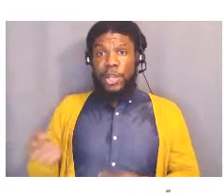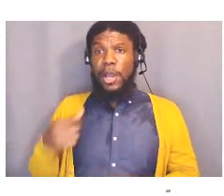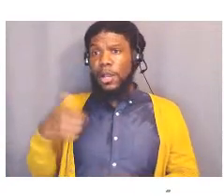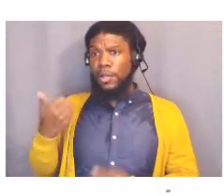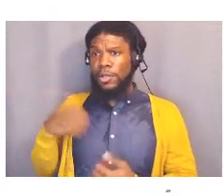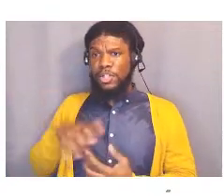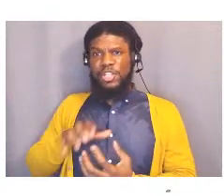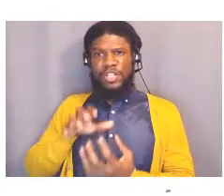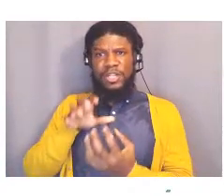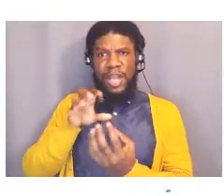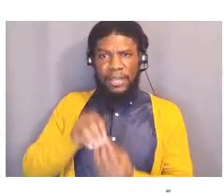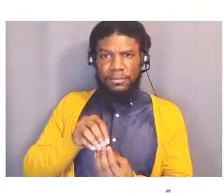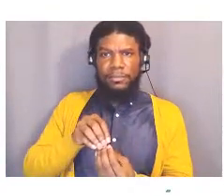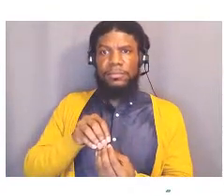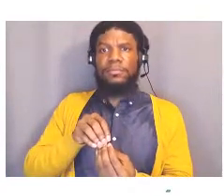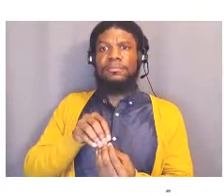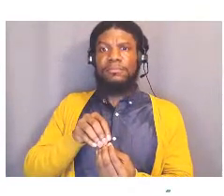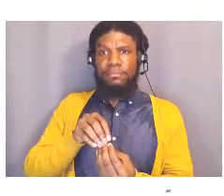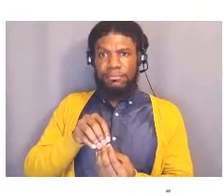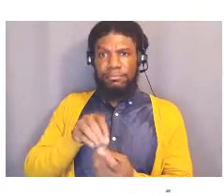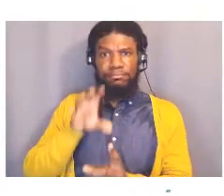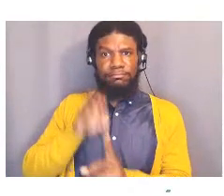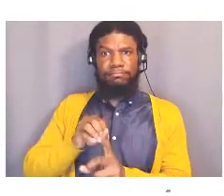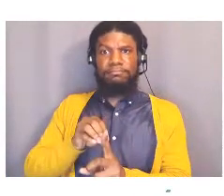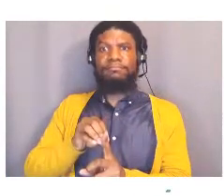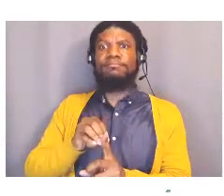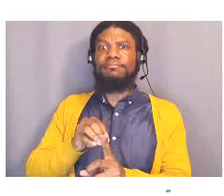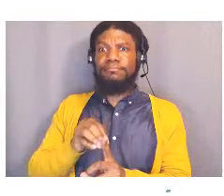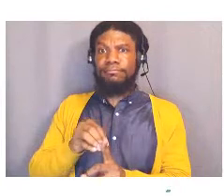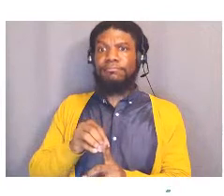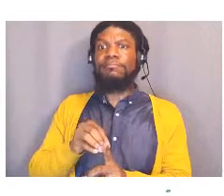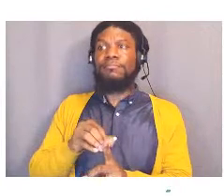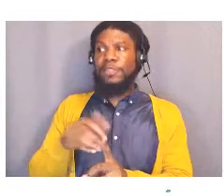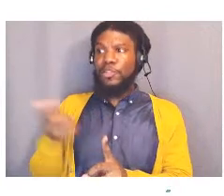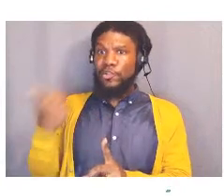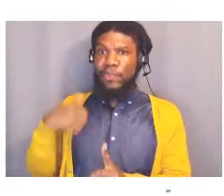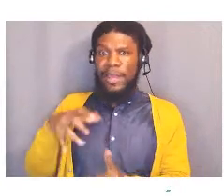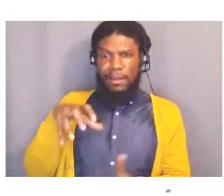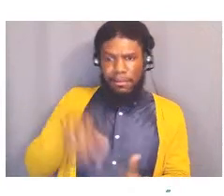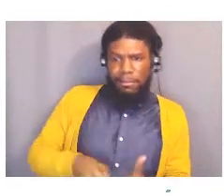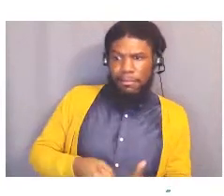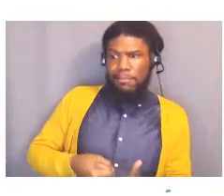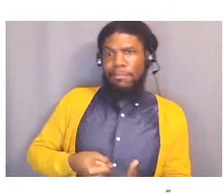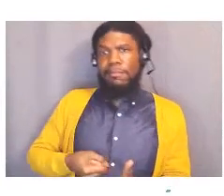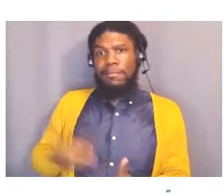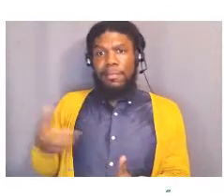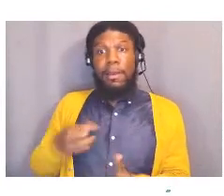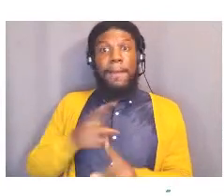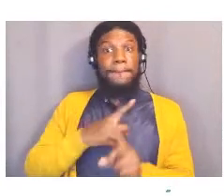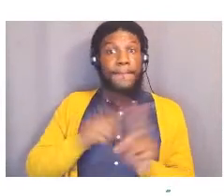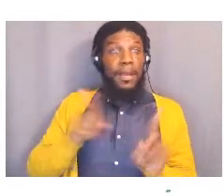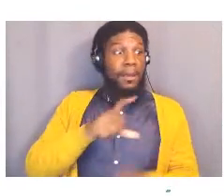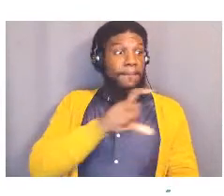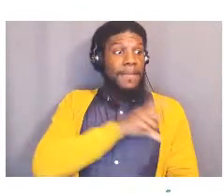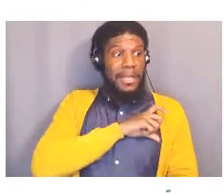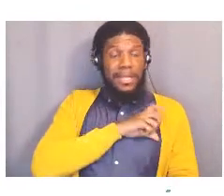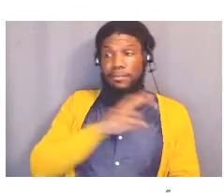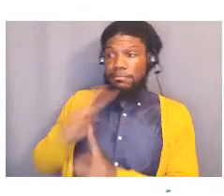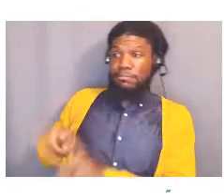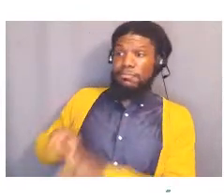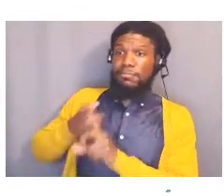him away. What did the policemen do? They grabbed her as well, took her and imprisoned